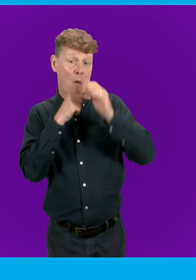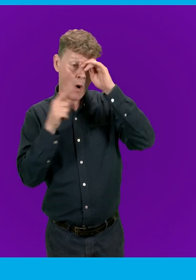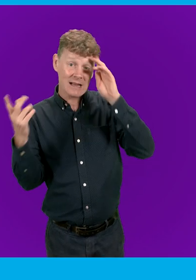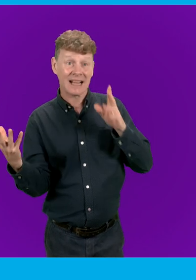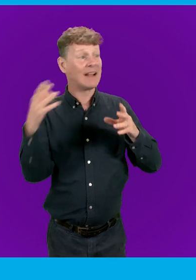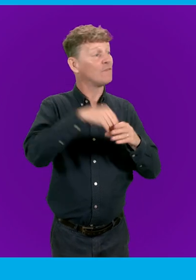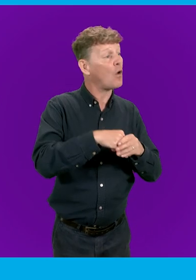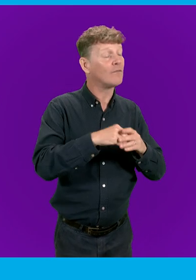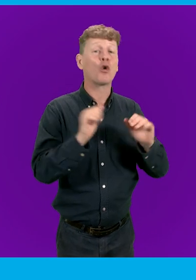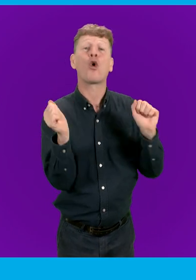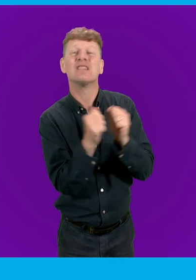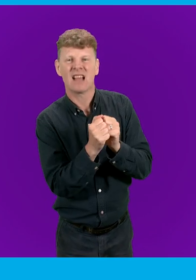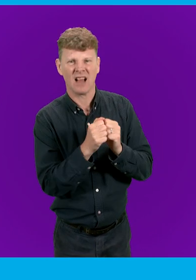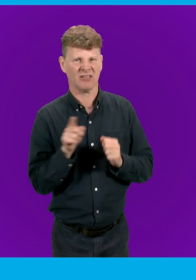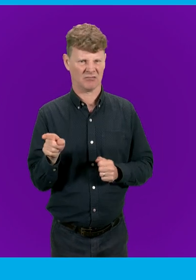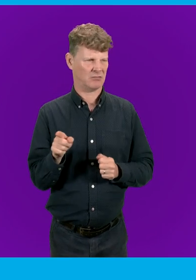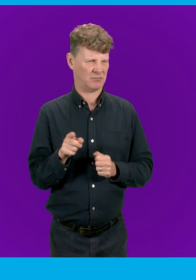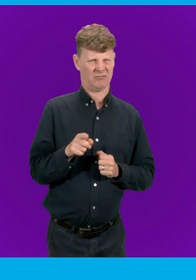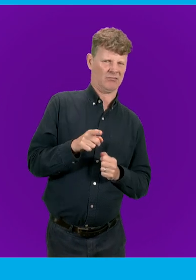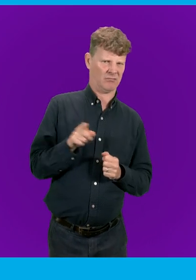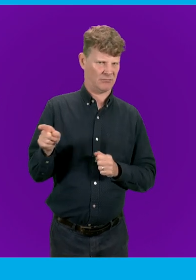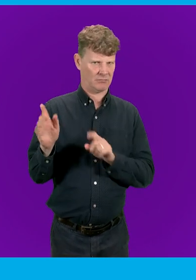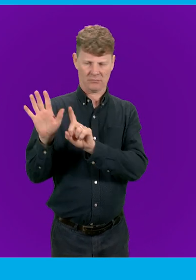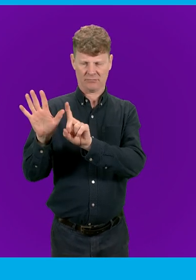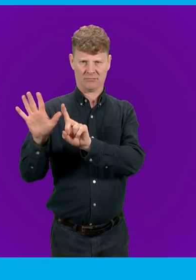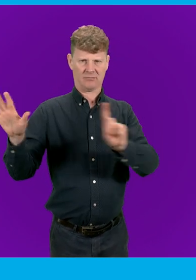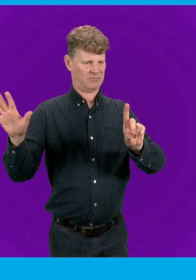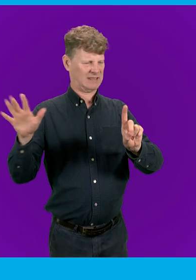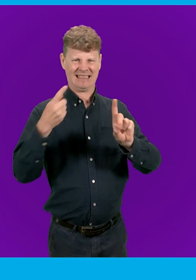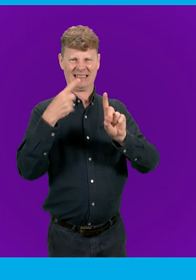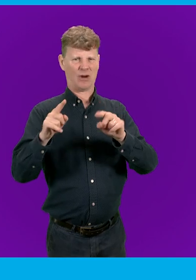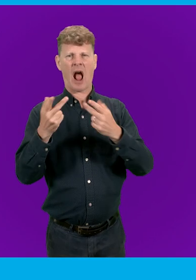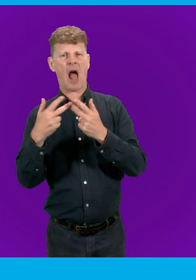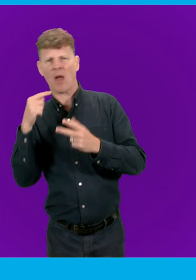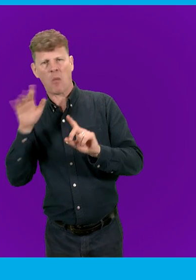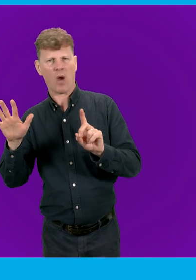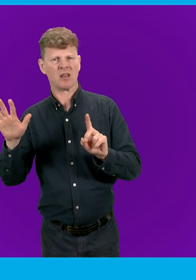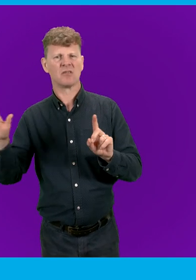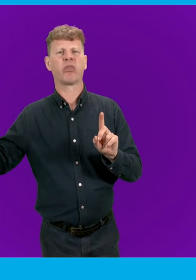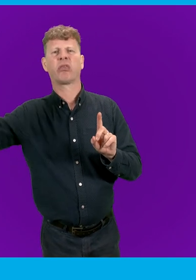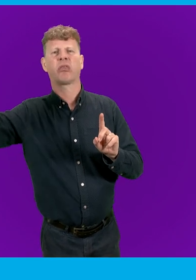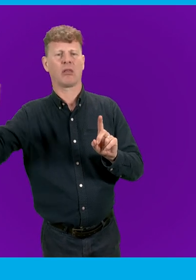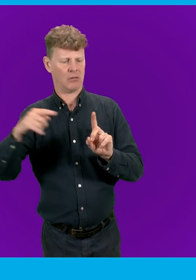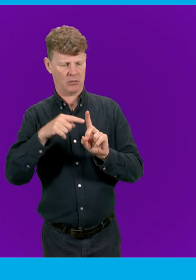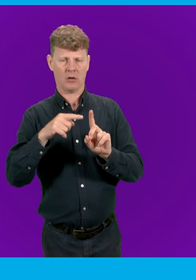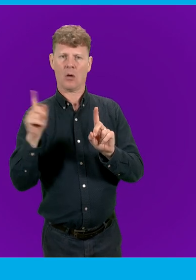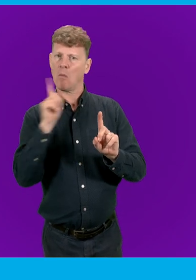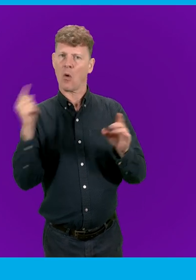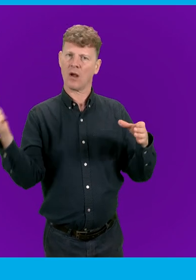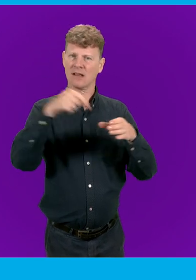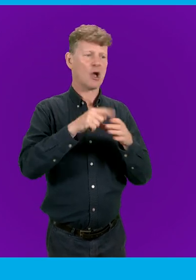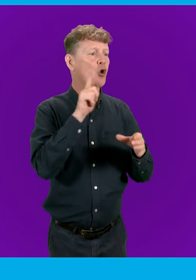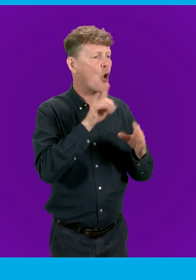issues like this, that does mark them out as being more different from other boys than it does for a girl to take part versus other